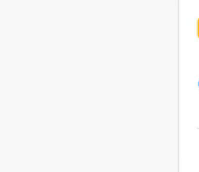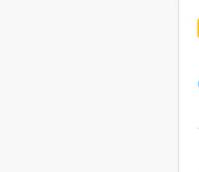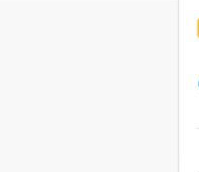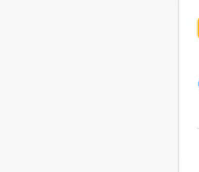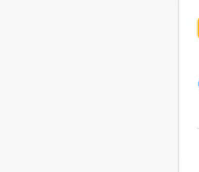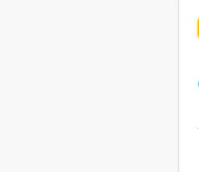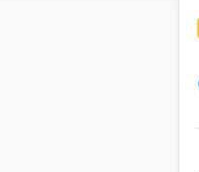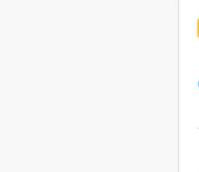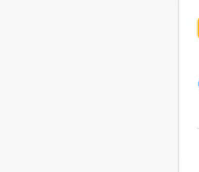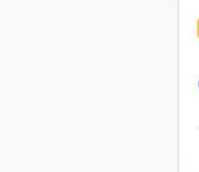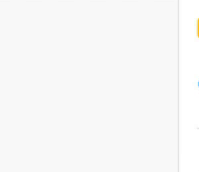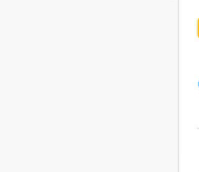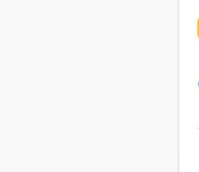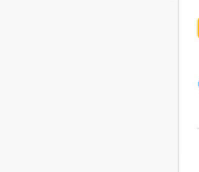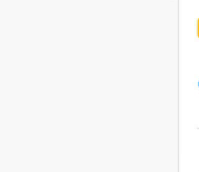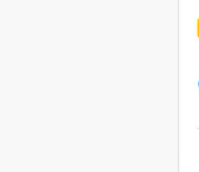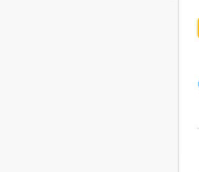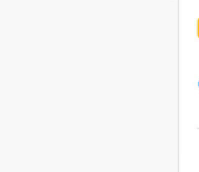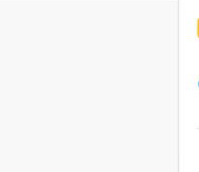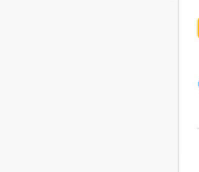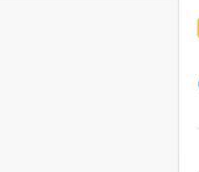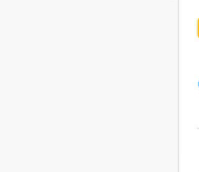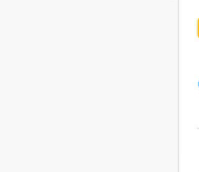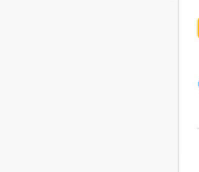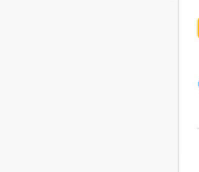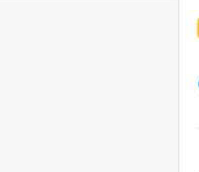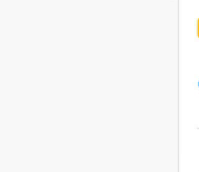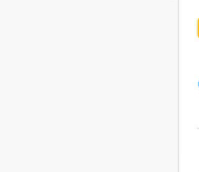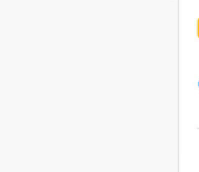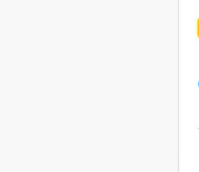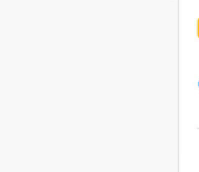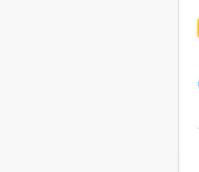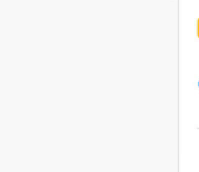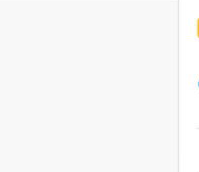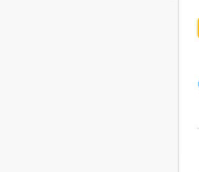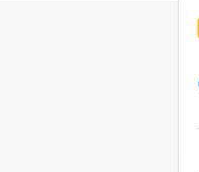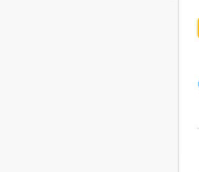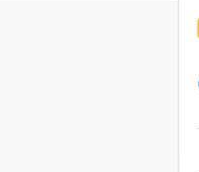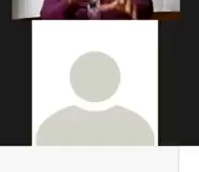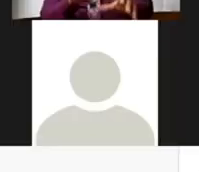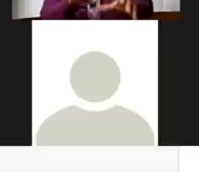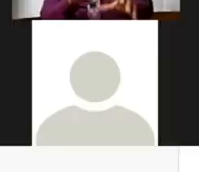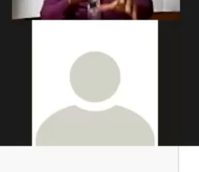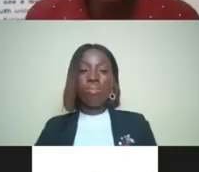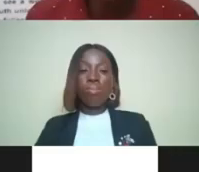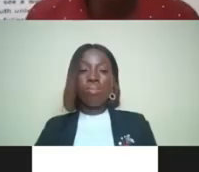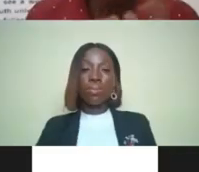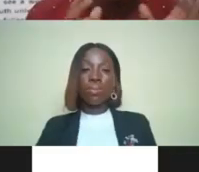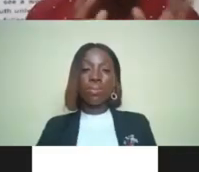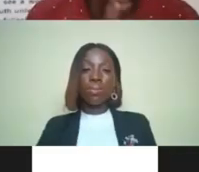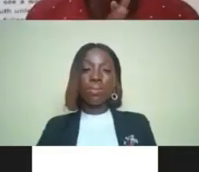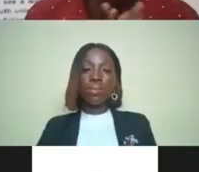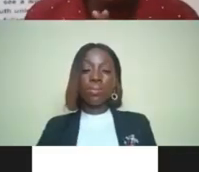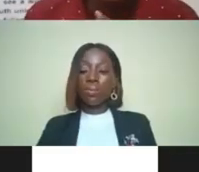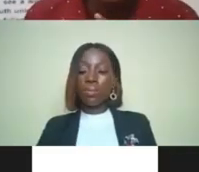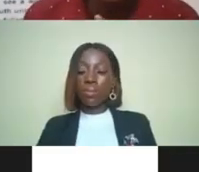be taught is the use of eye contact and gestures, body movement, babbling, and